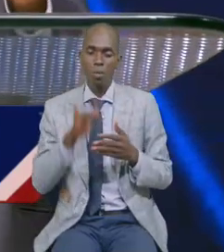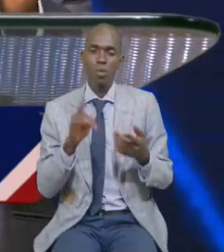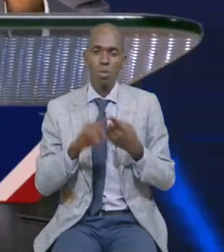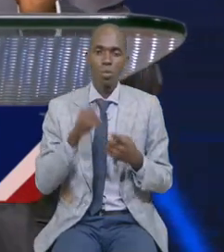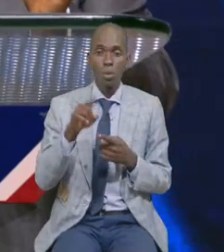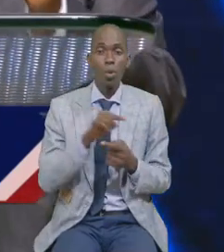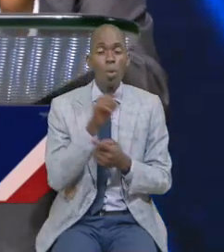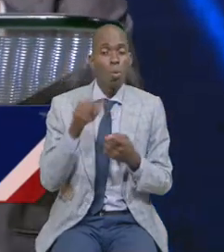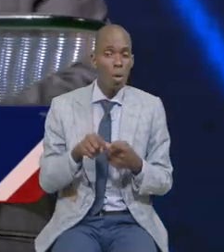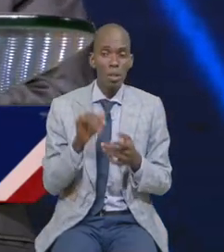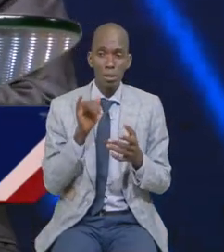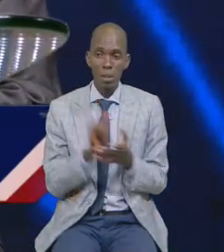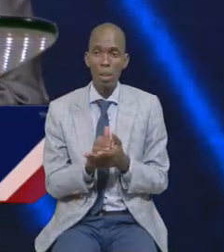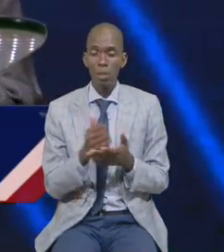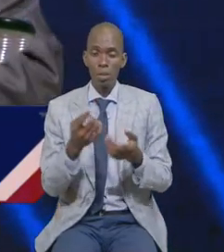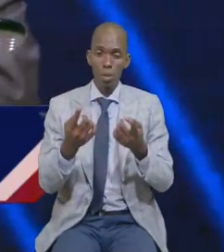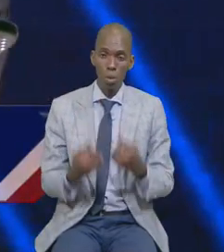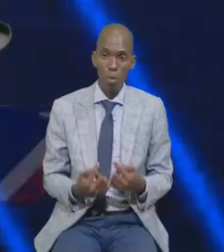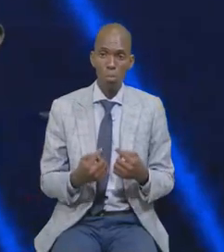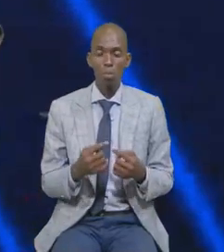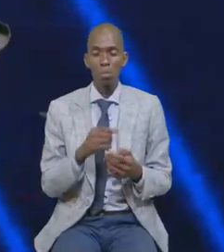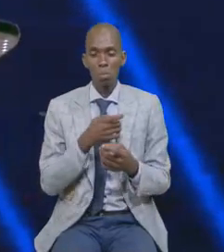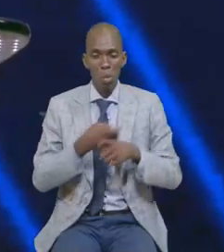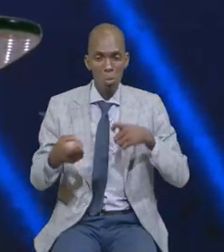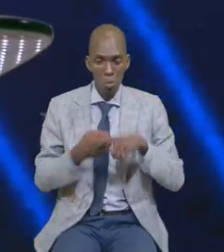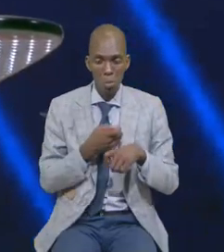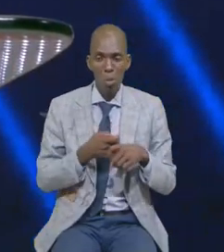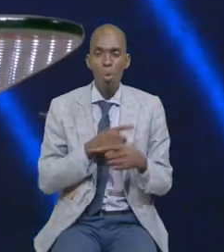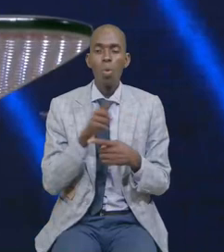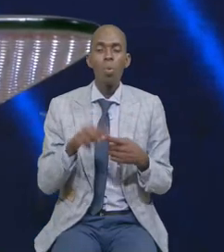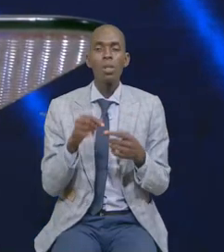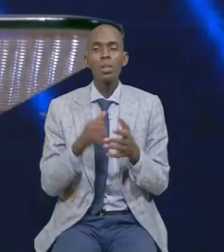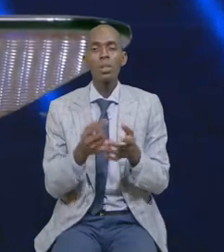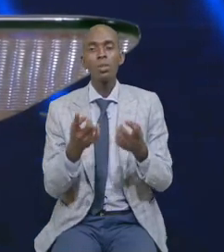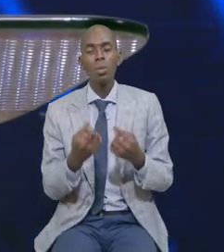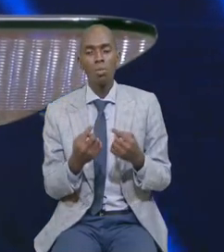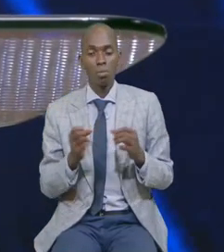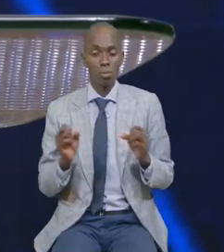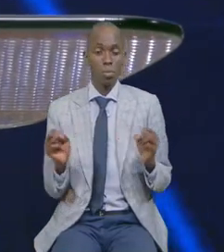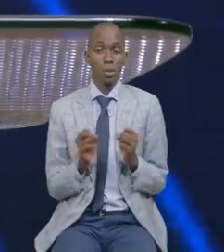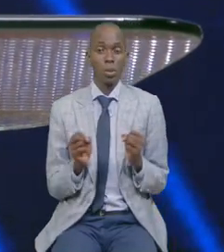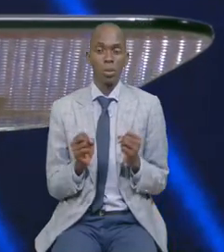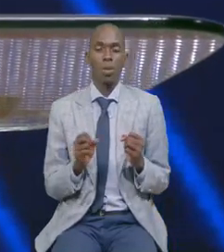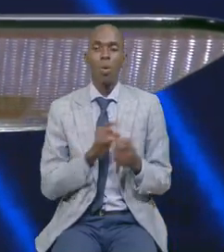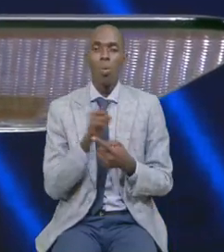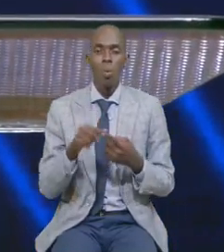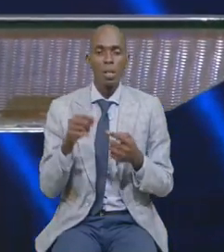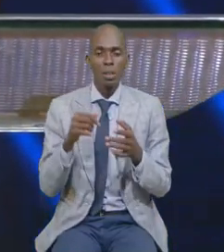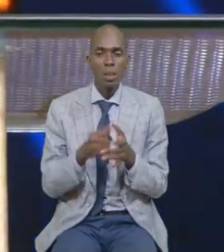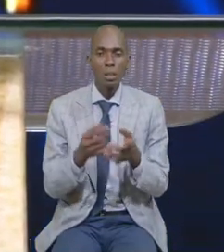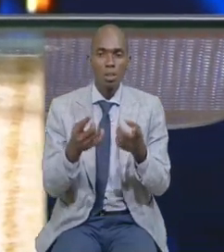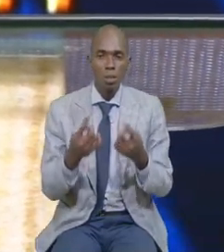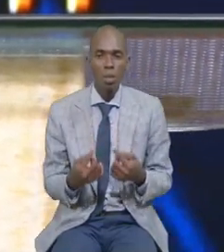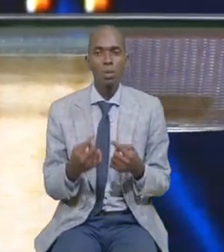it comes, persecution. When it comes, threats. When it comes,